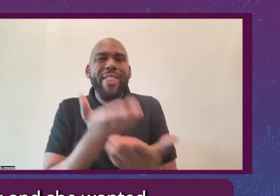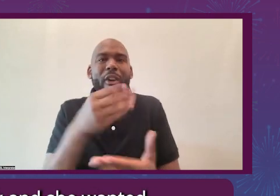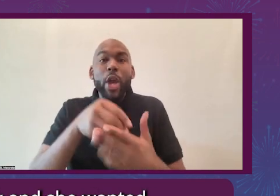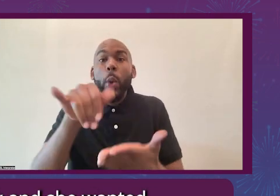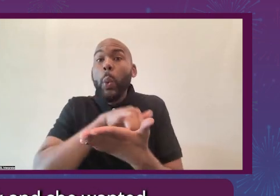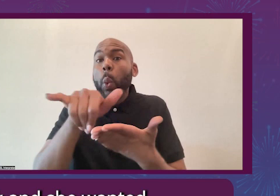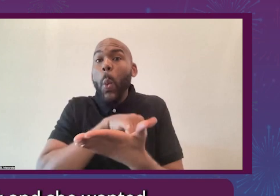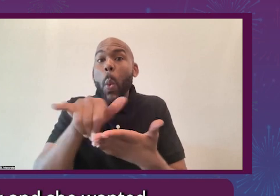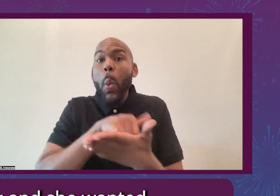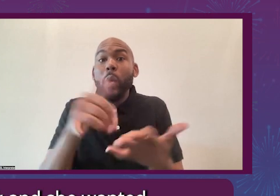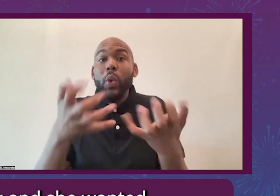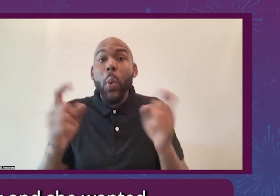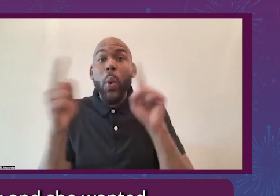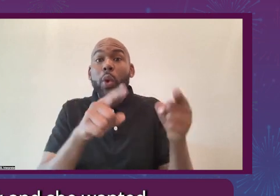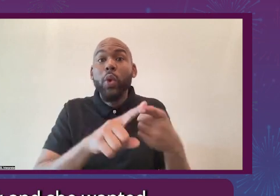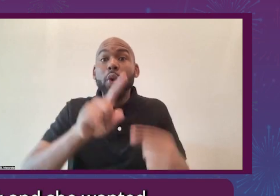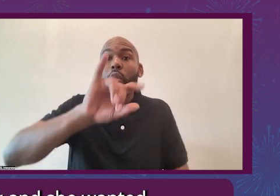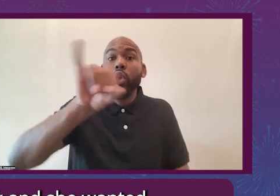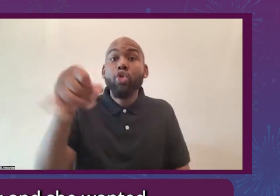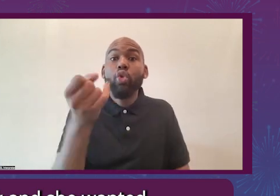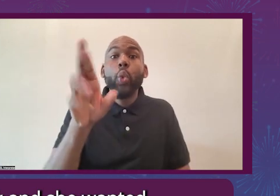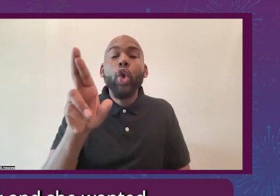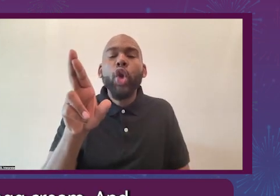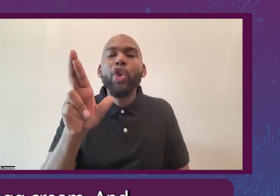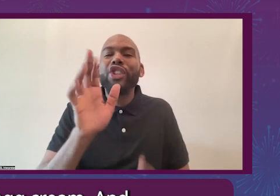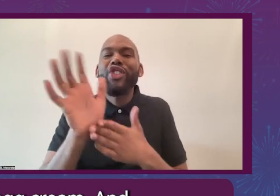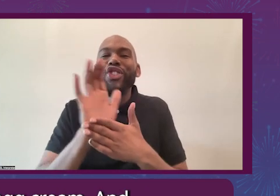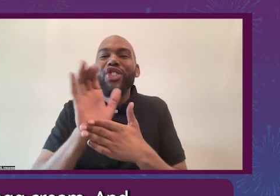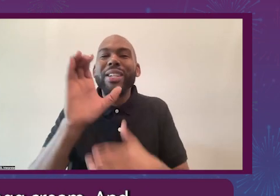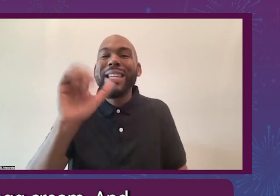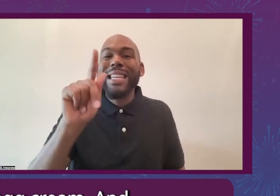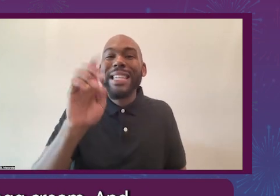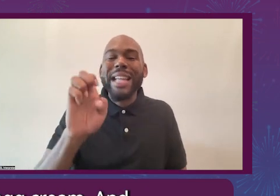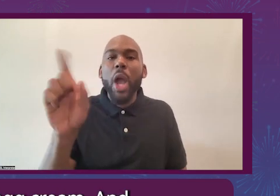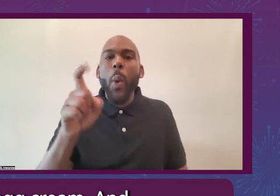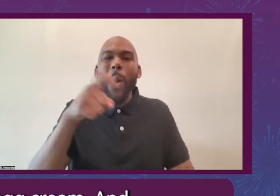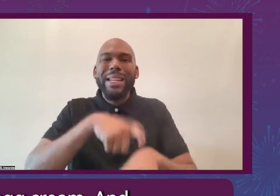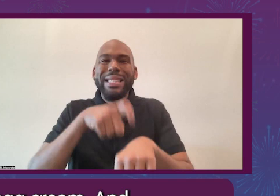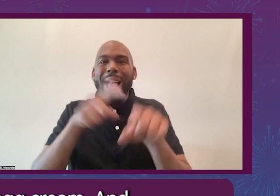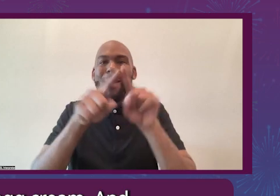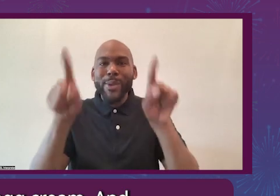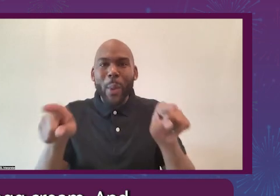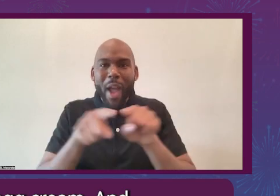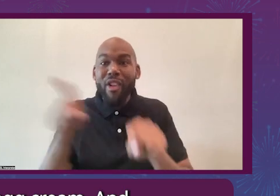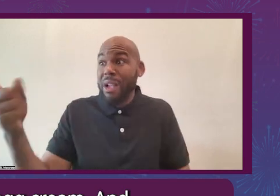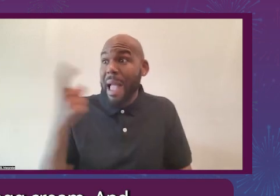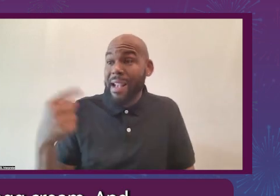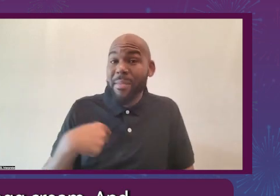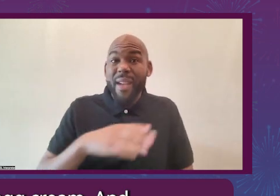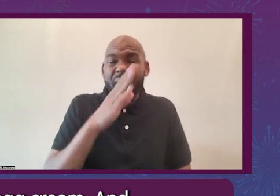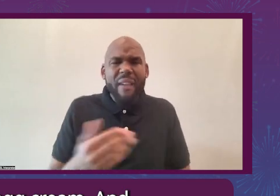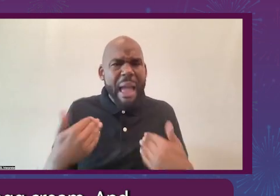to Junior's Cheesecake in Times Square. She asked me if I'd ever had an egg cream. And I was like,